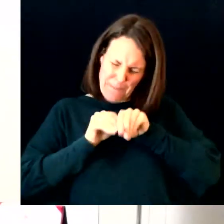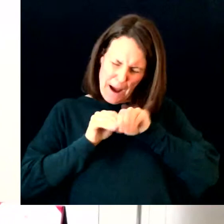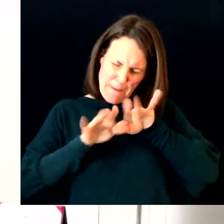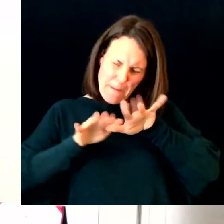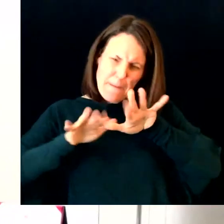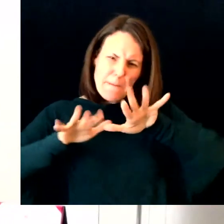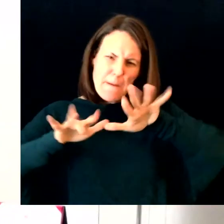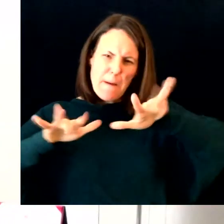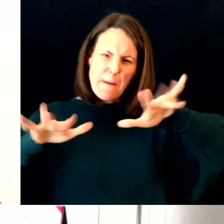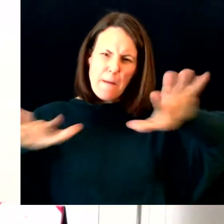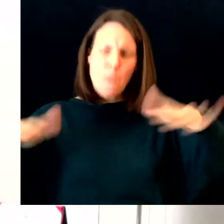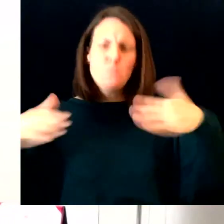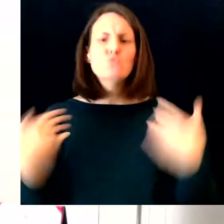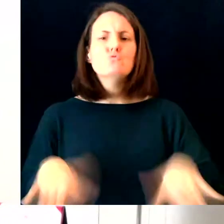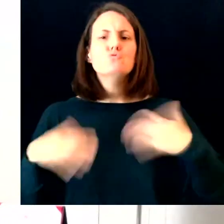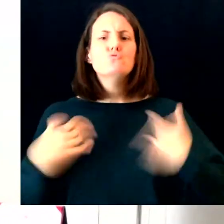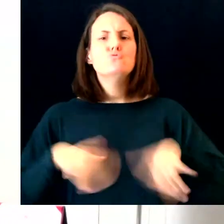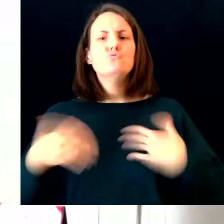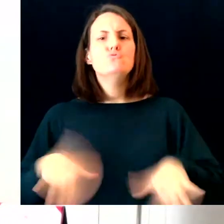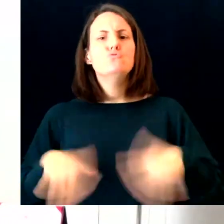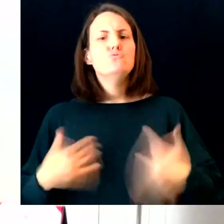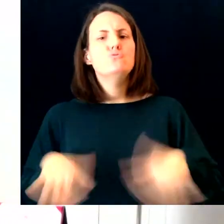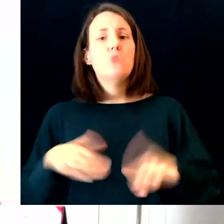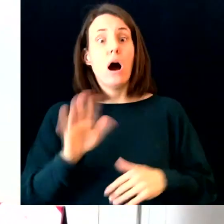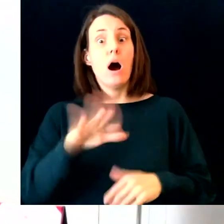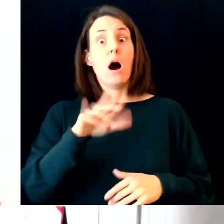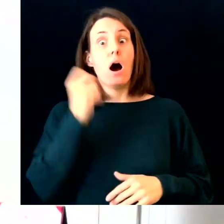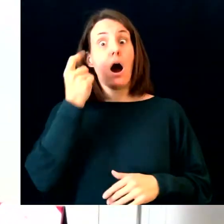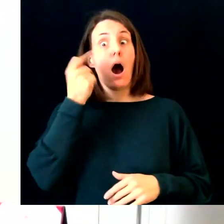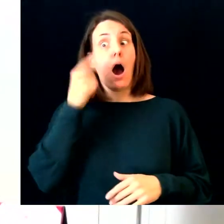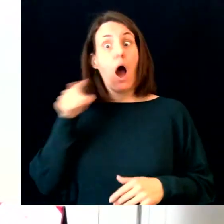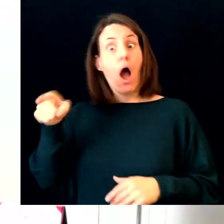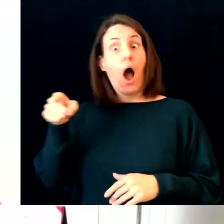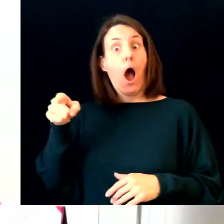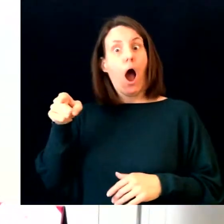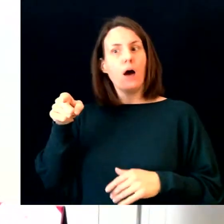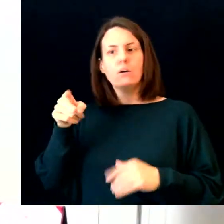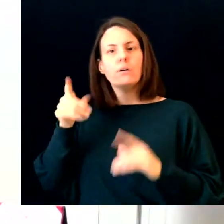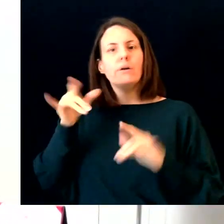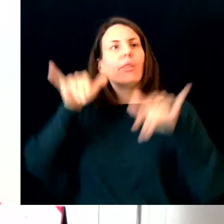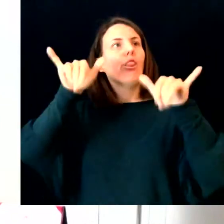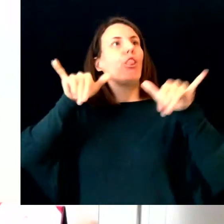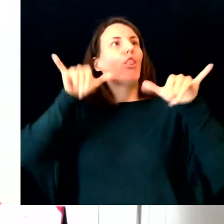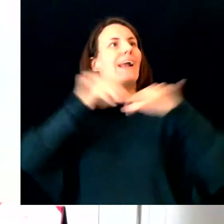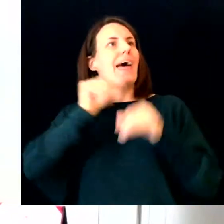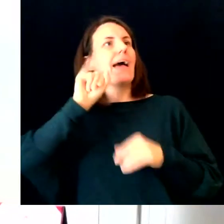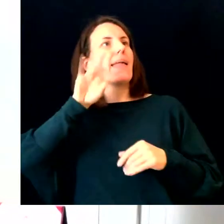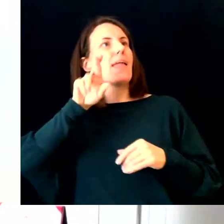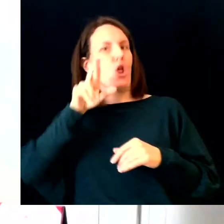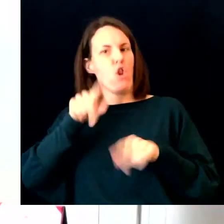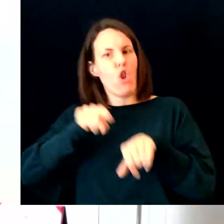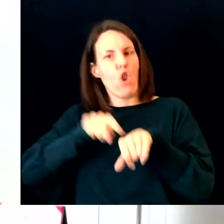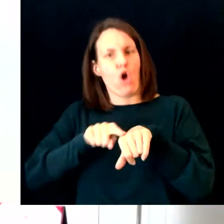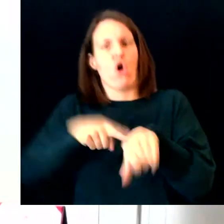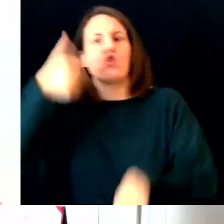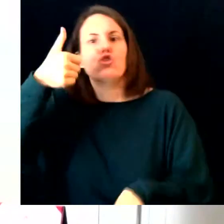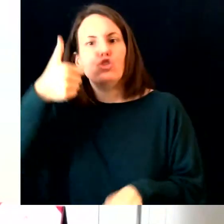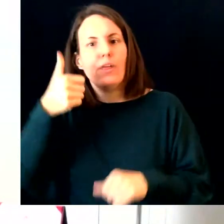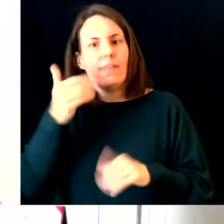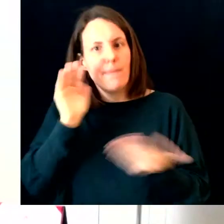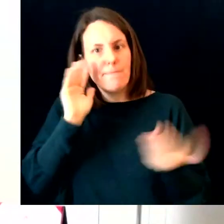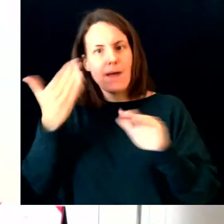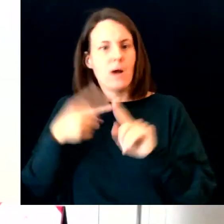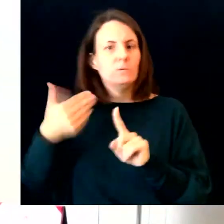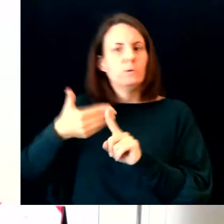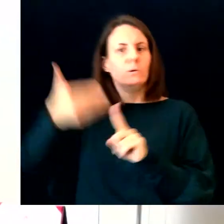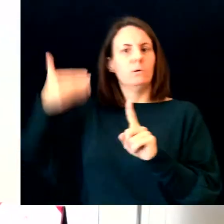think about wearing masks, a lot of times we think about, okay, we're protecting ourselves from sneezing or coughing and it going to other places,